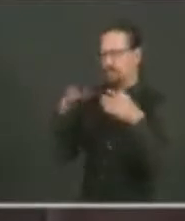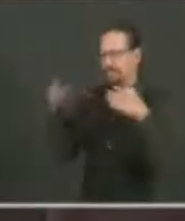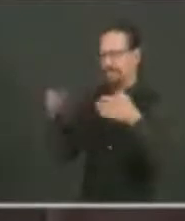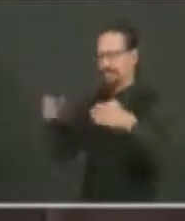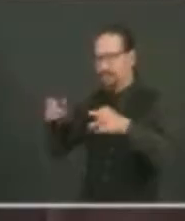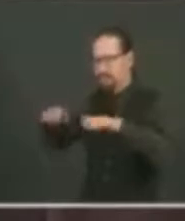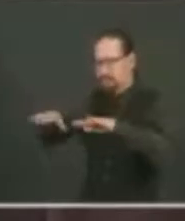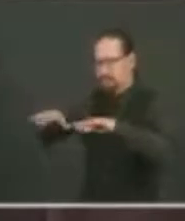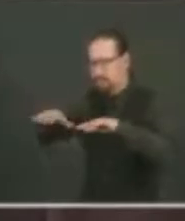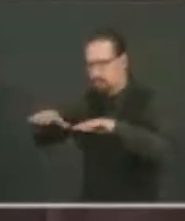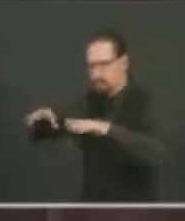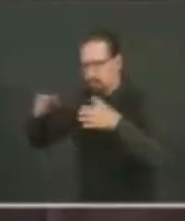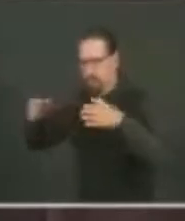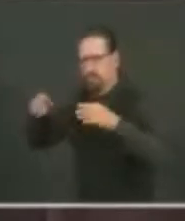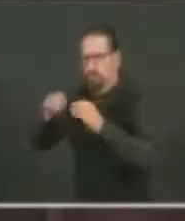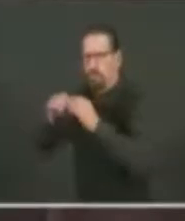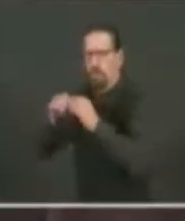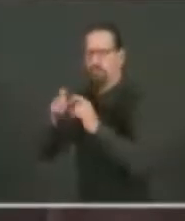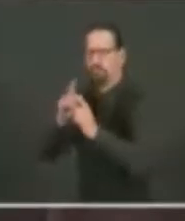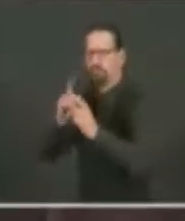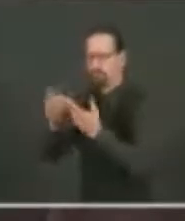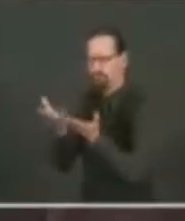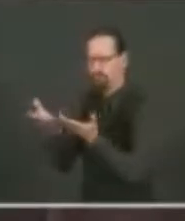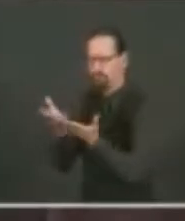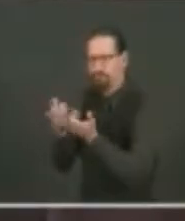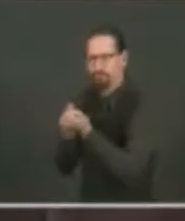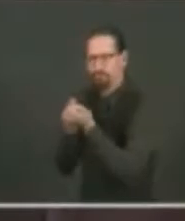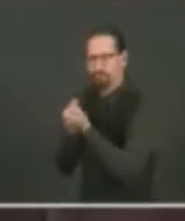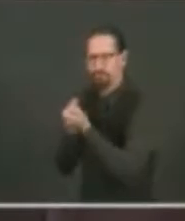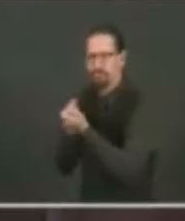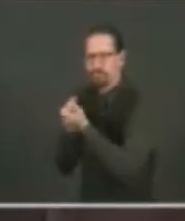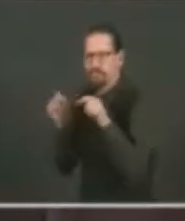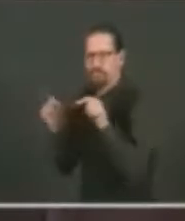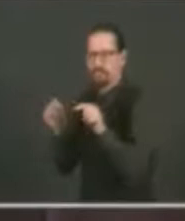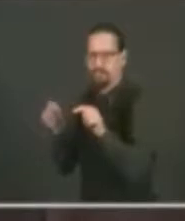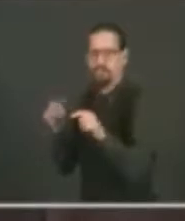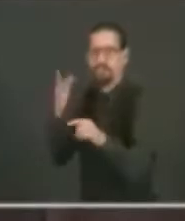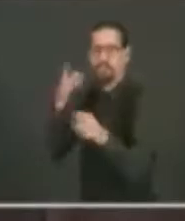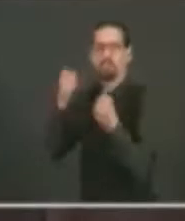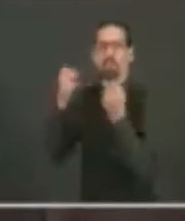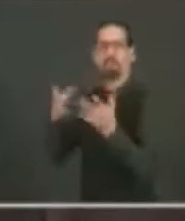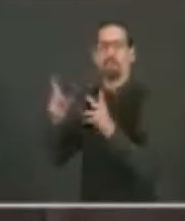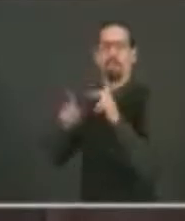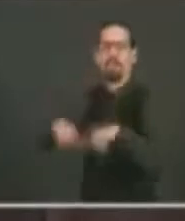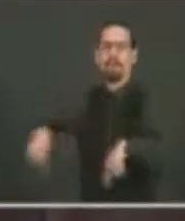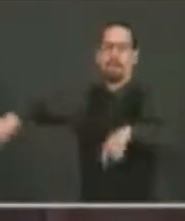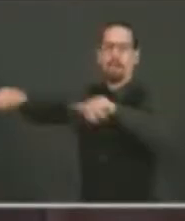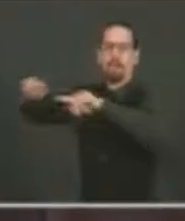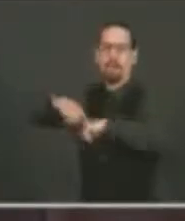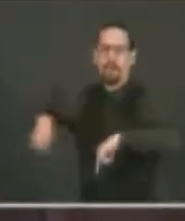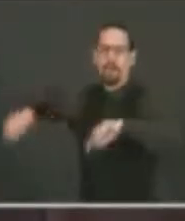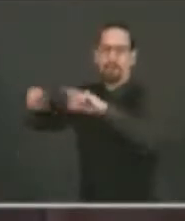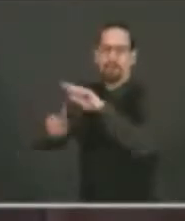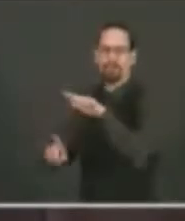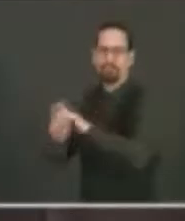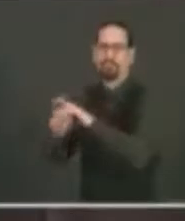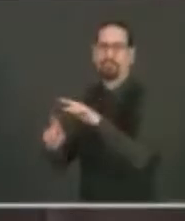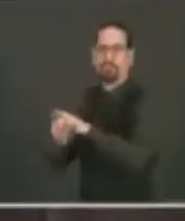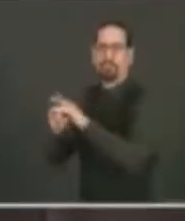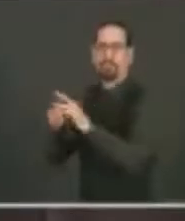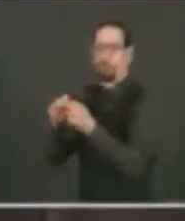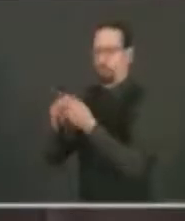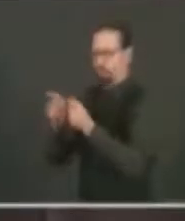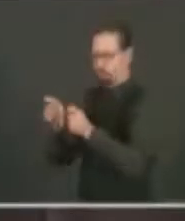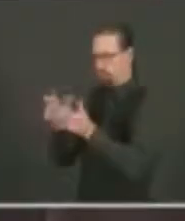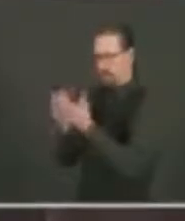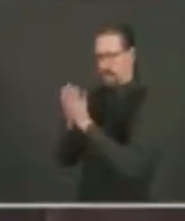they are and as aggressive as they can be in getting those cases contained, testing, and getting those numbers down so that we can